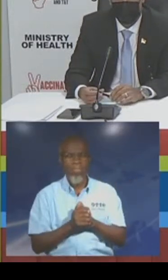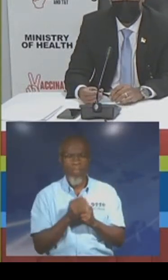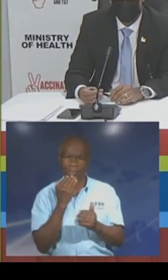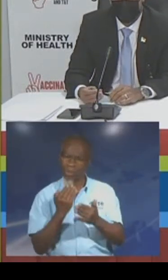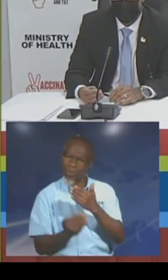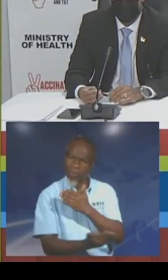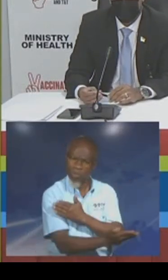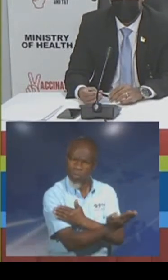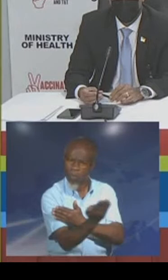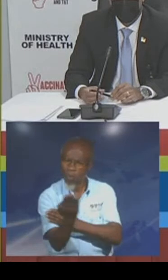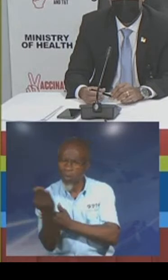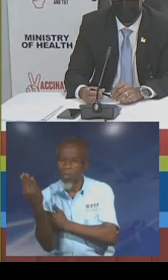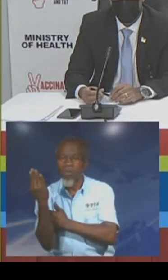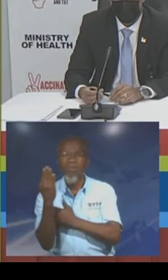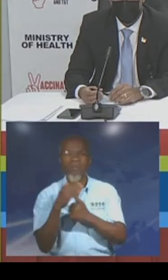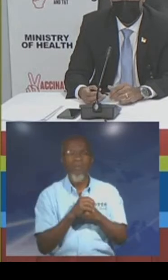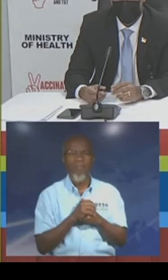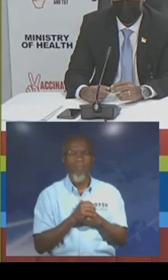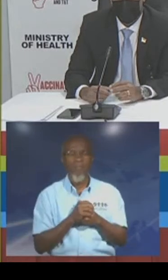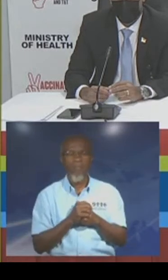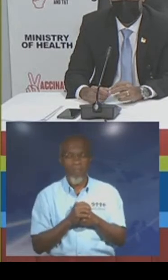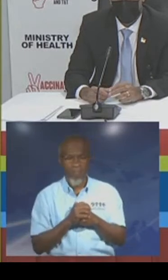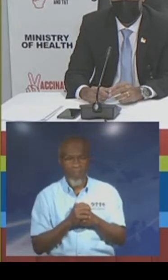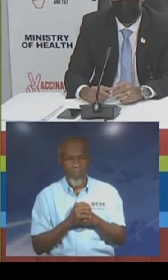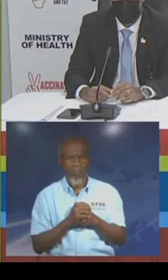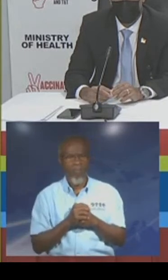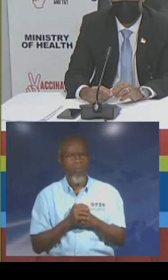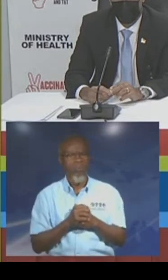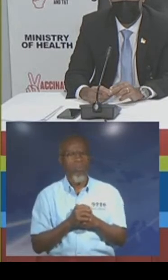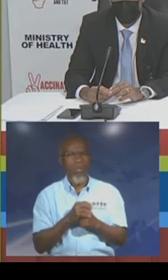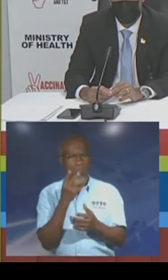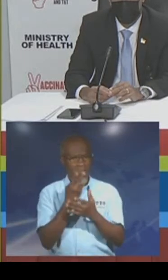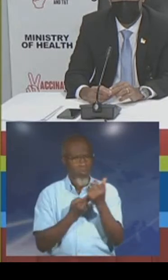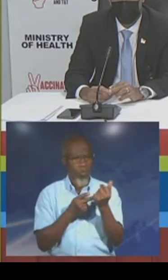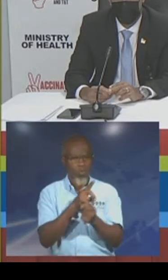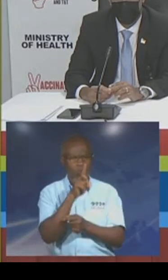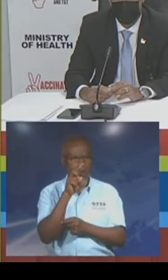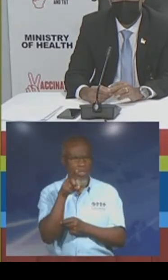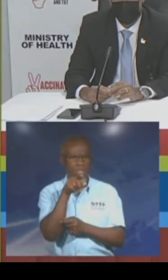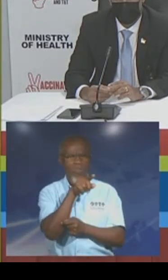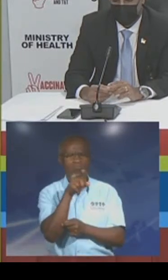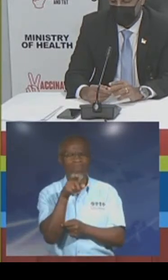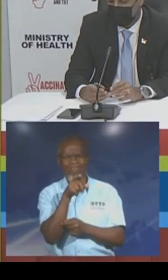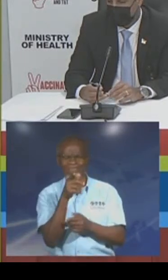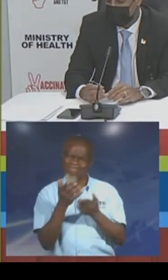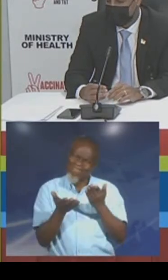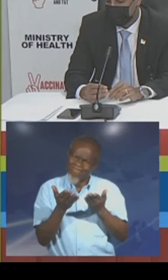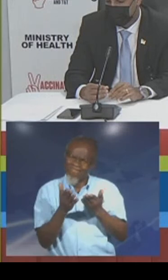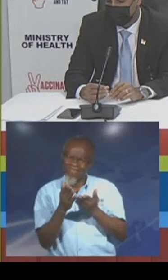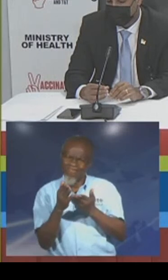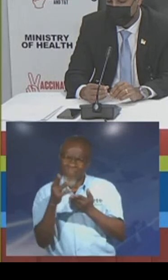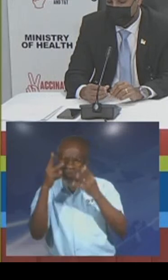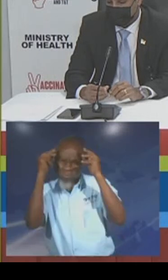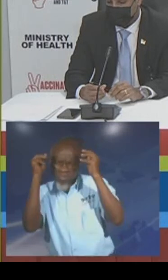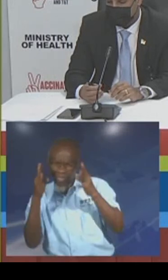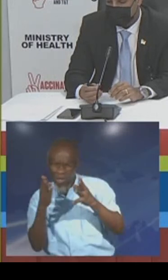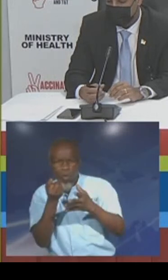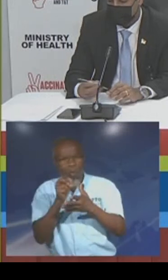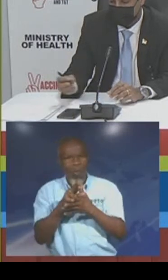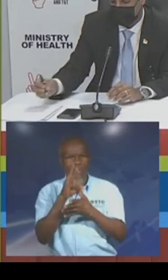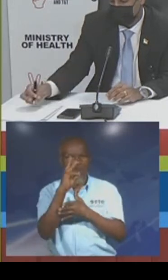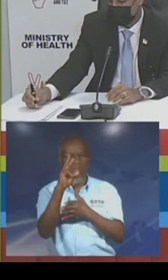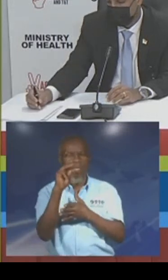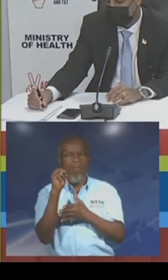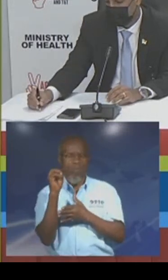everyone. Rashad Khan, Guardian Media Limited here. Both my questions this morning would be for, well, either the CMO or the Minister, whoever wants to take it. The